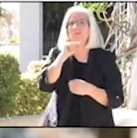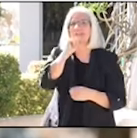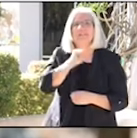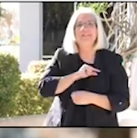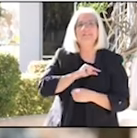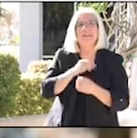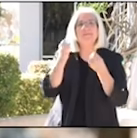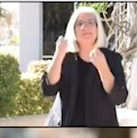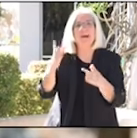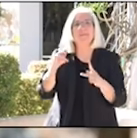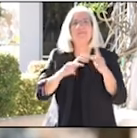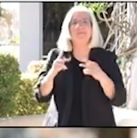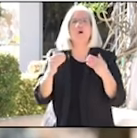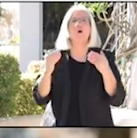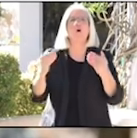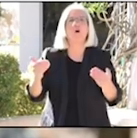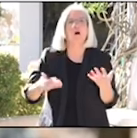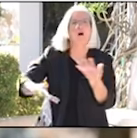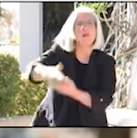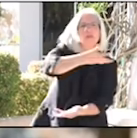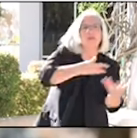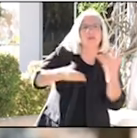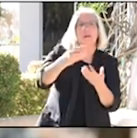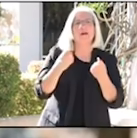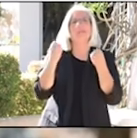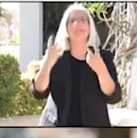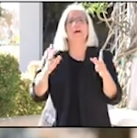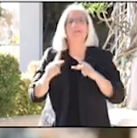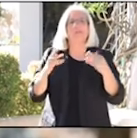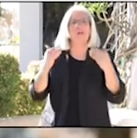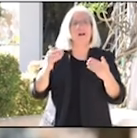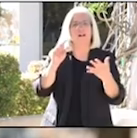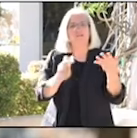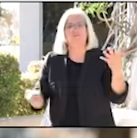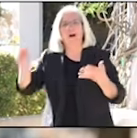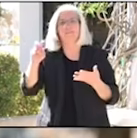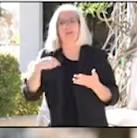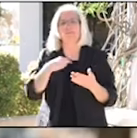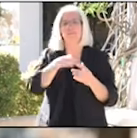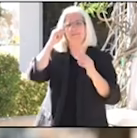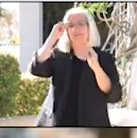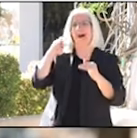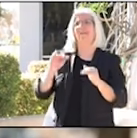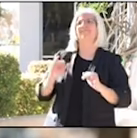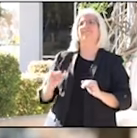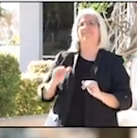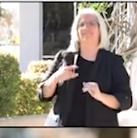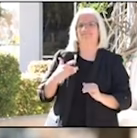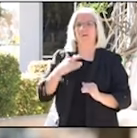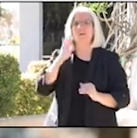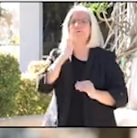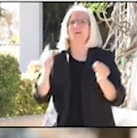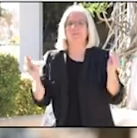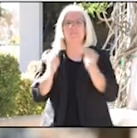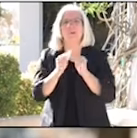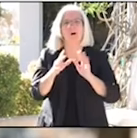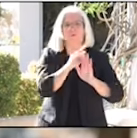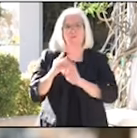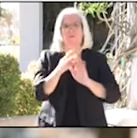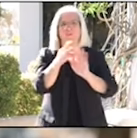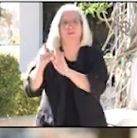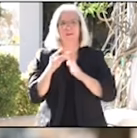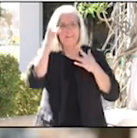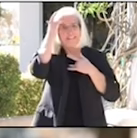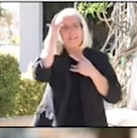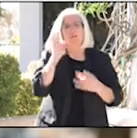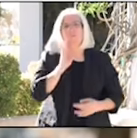travel, and we anticipate that this is going to create a surge, also not accounted for in our current projections.